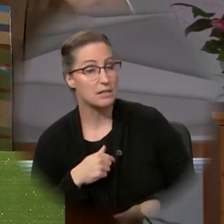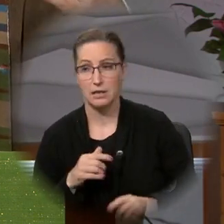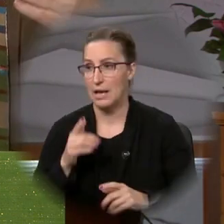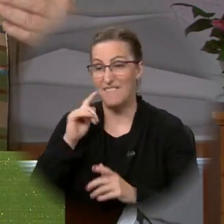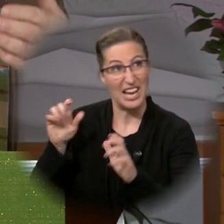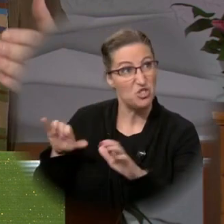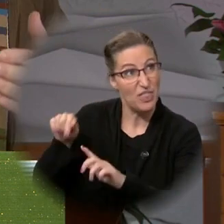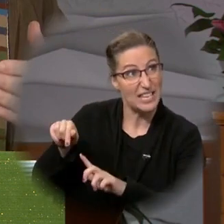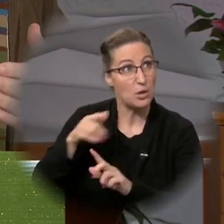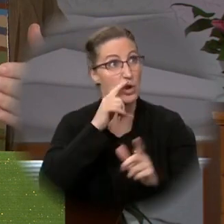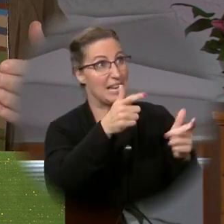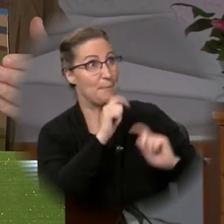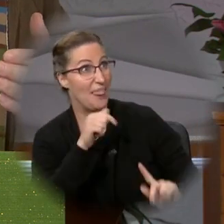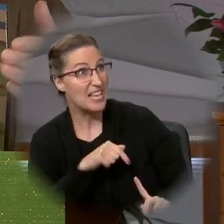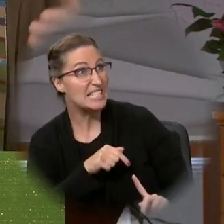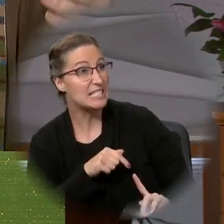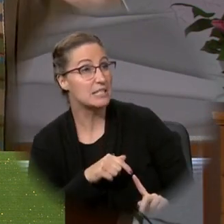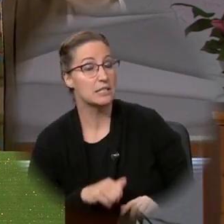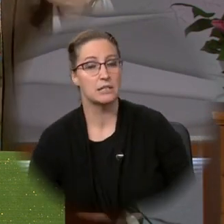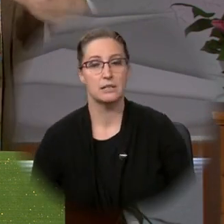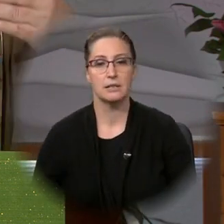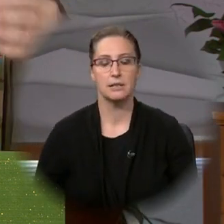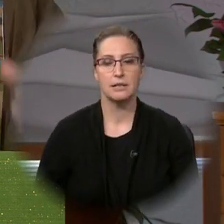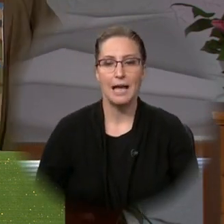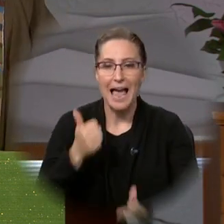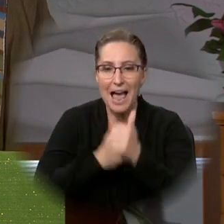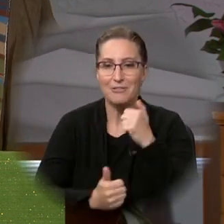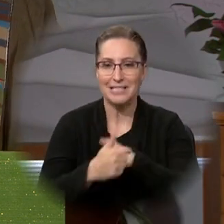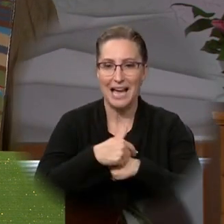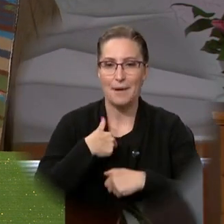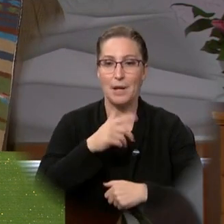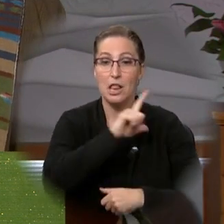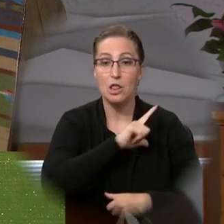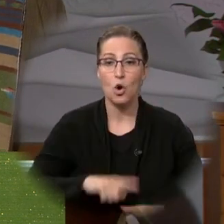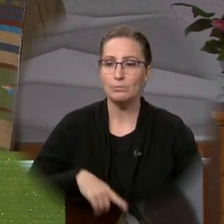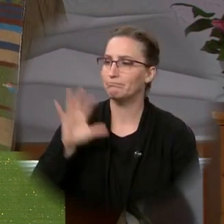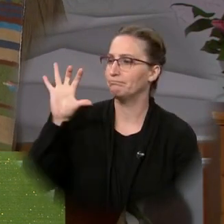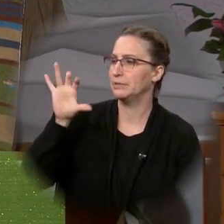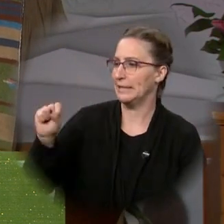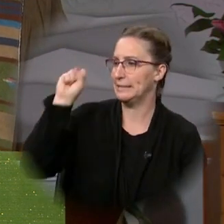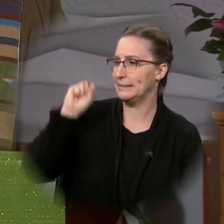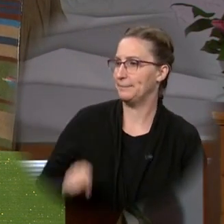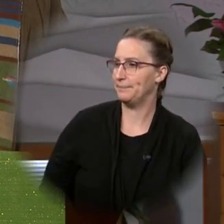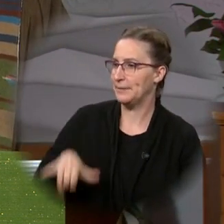I can do this, will you give me this? And each time the Lord God says yes,